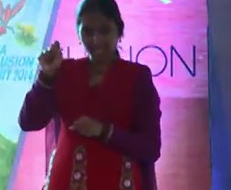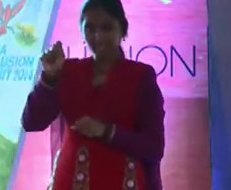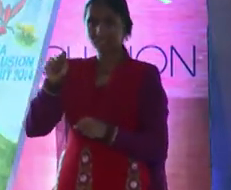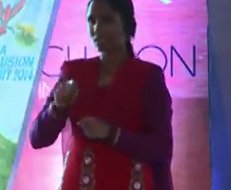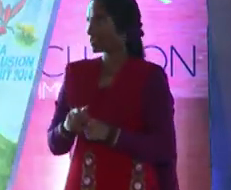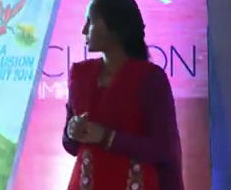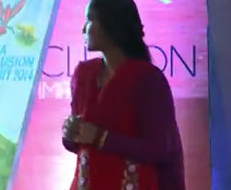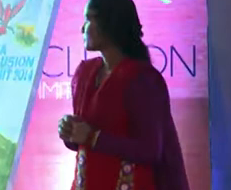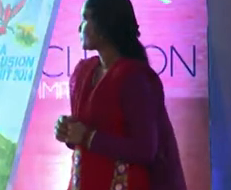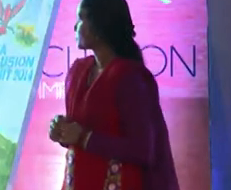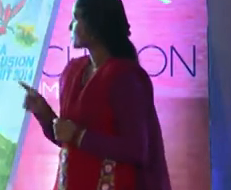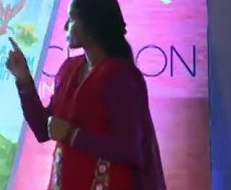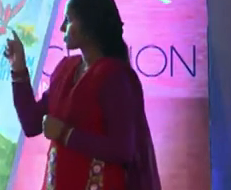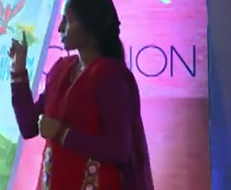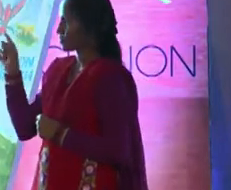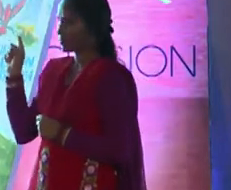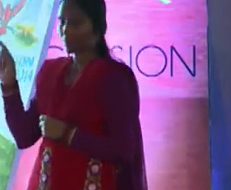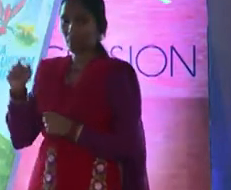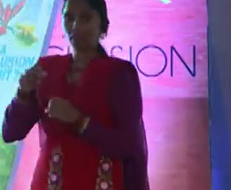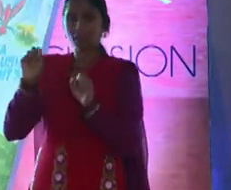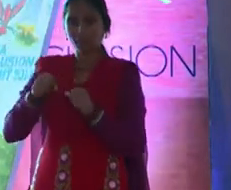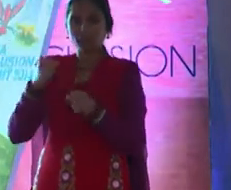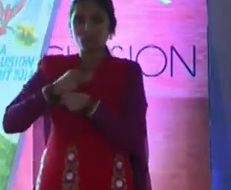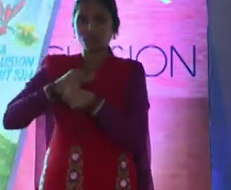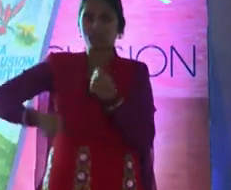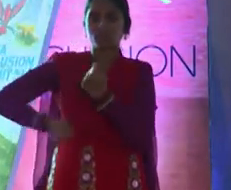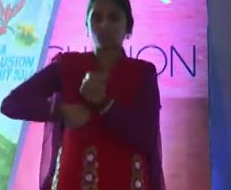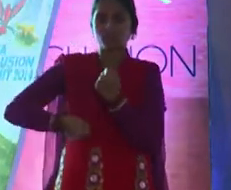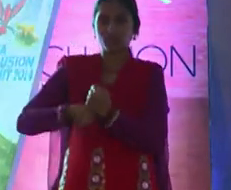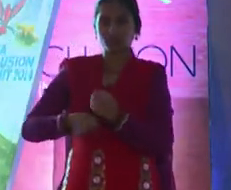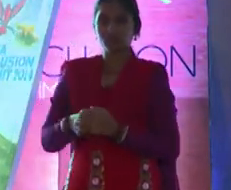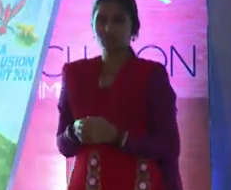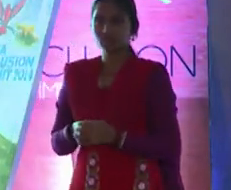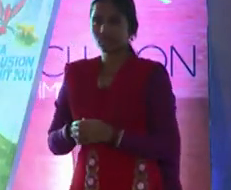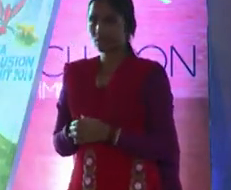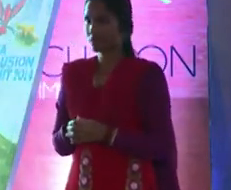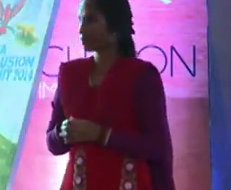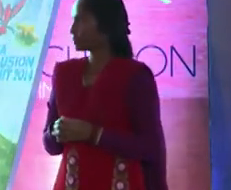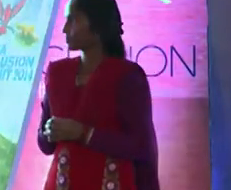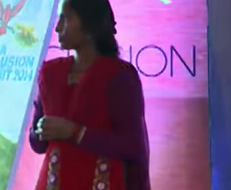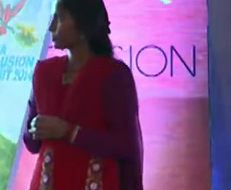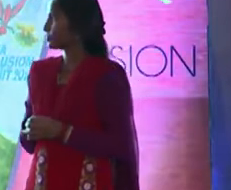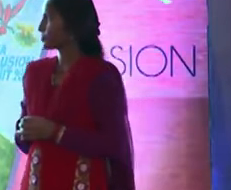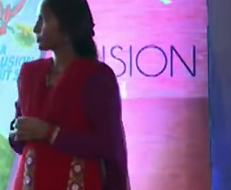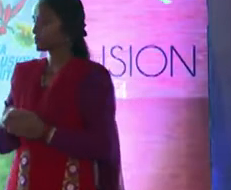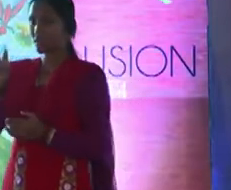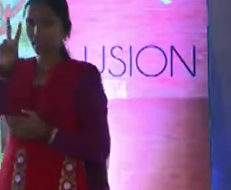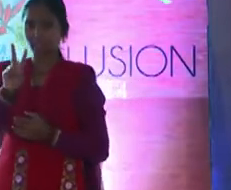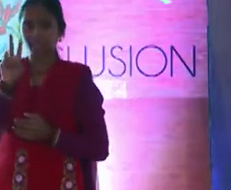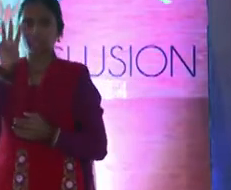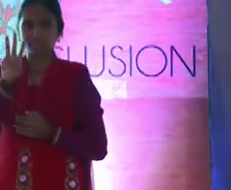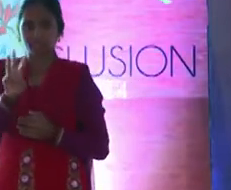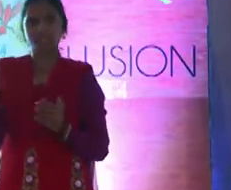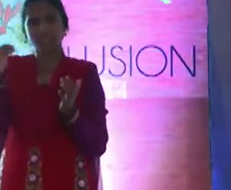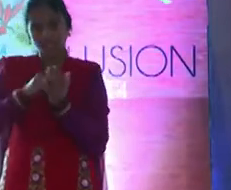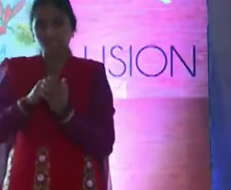and communication technology, which was supported by us. We are going to have a UNESCO conference in March on the 2nd and 3rd, which again will